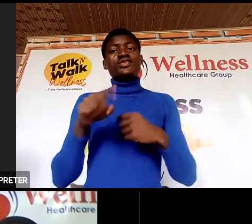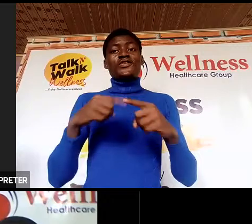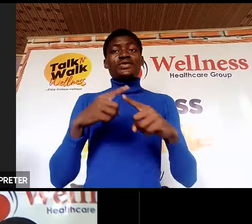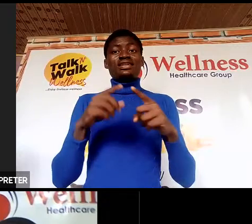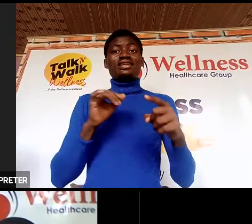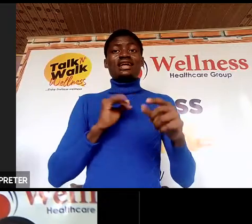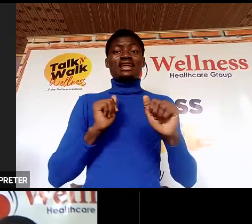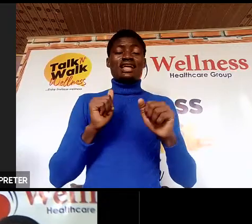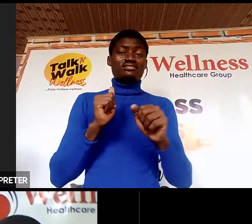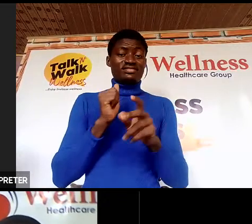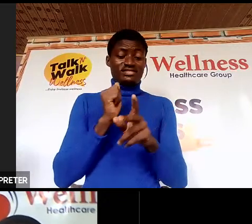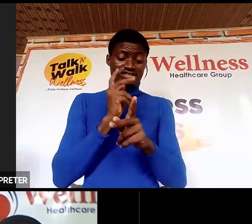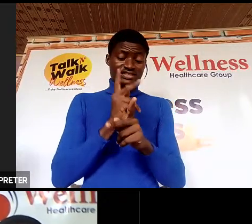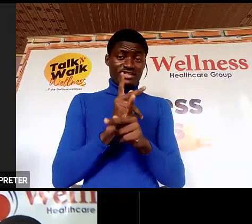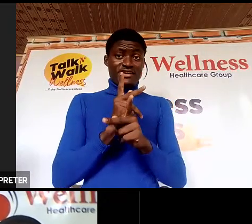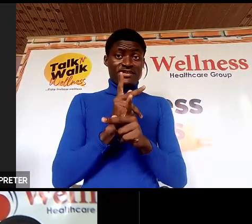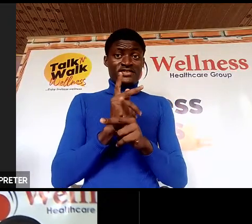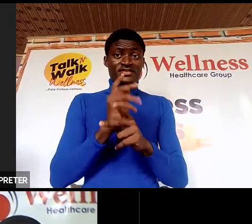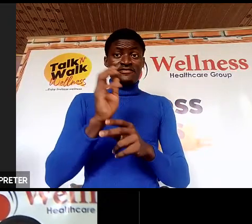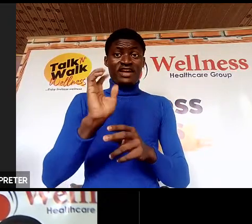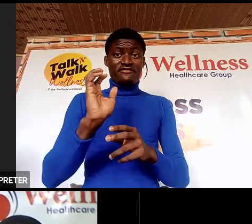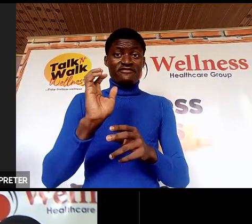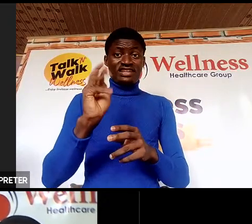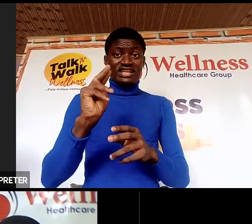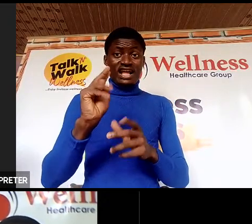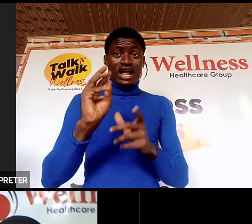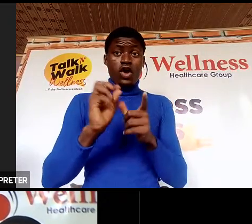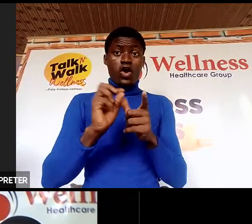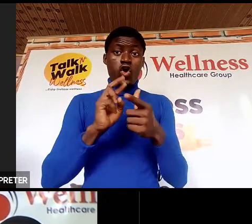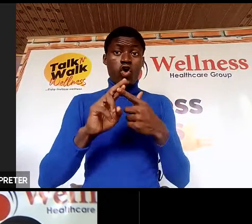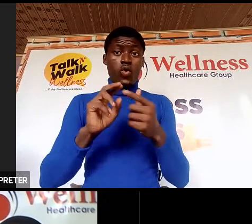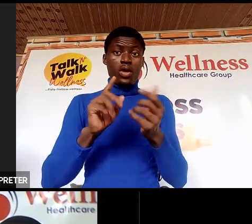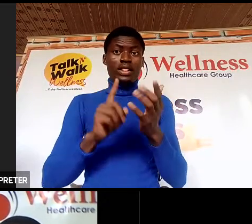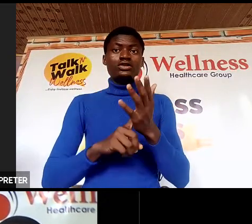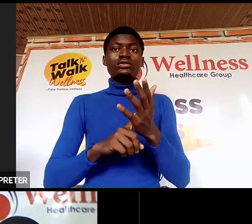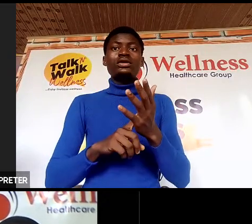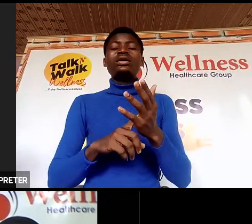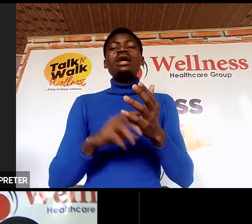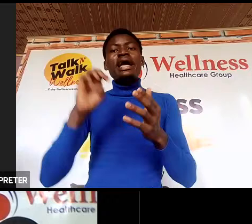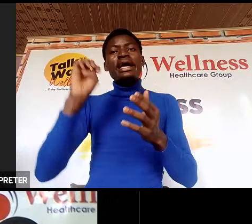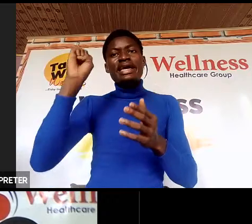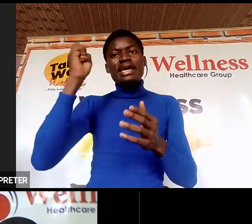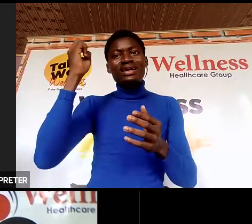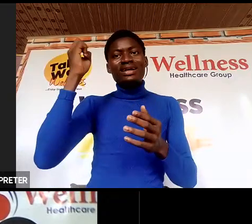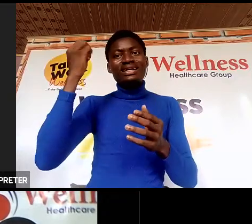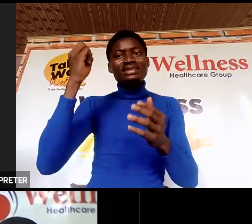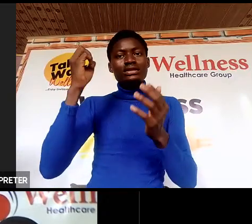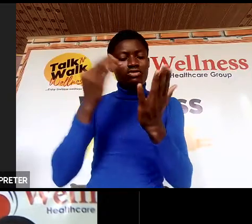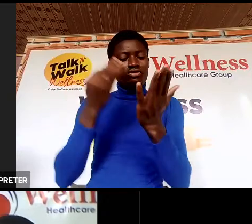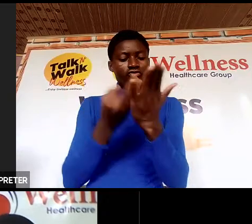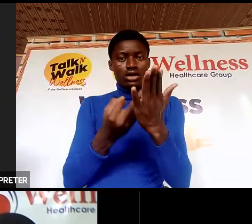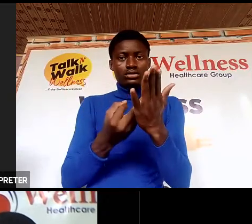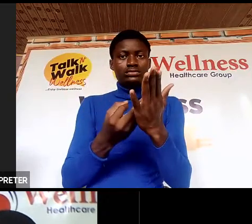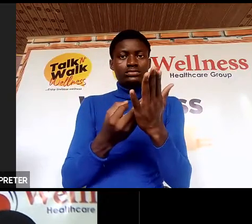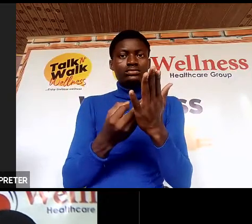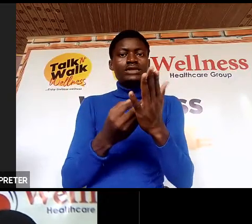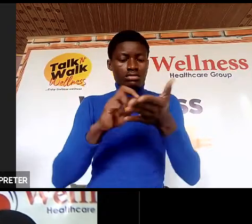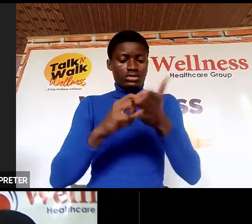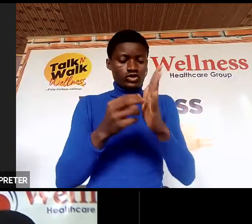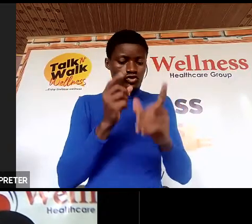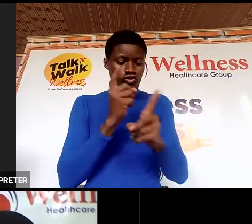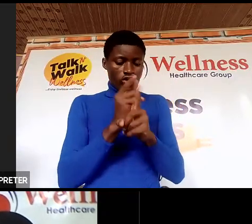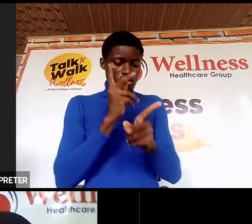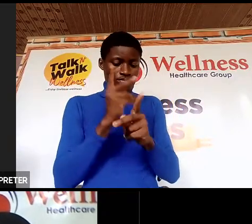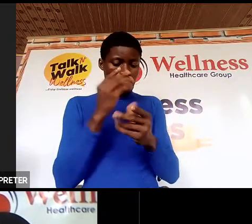called emergency fund, but it's just putting money aside for a rainy day. So for what an emergency